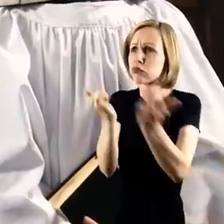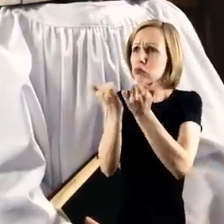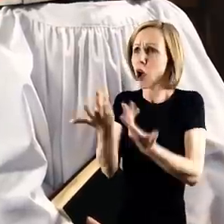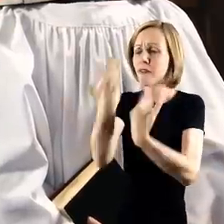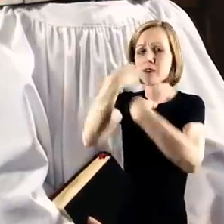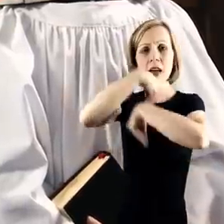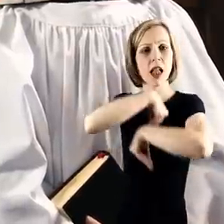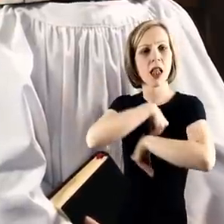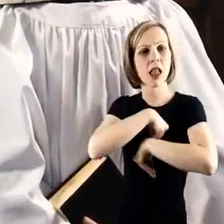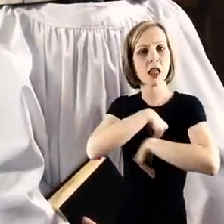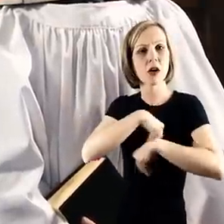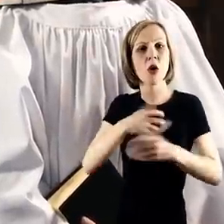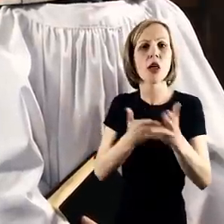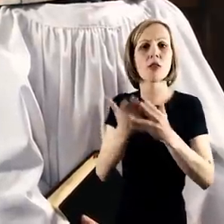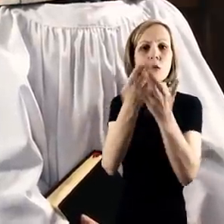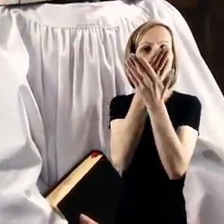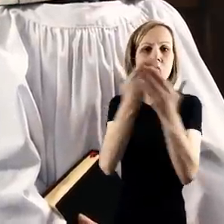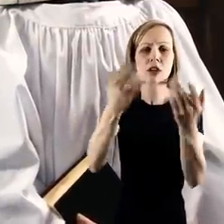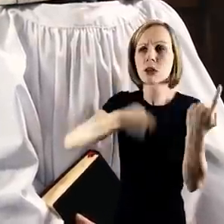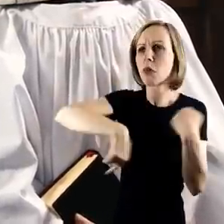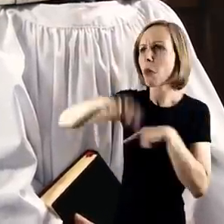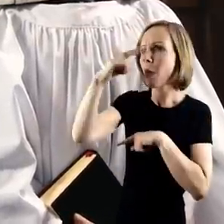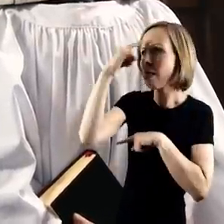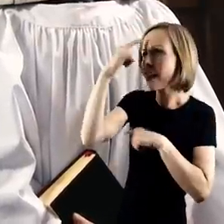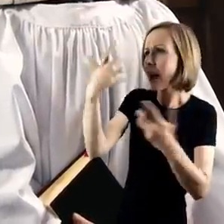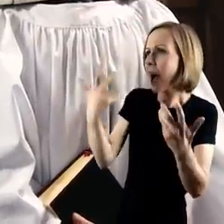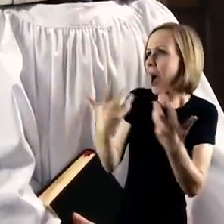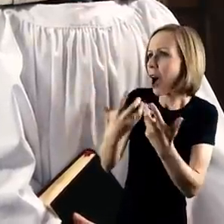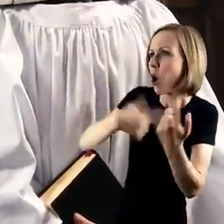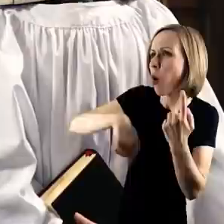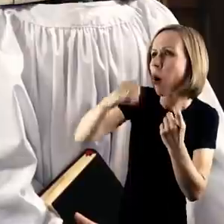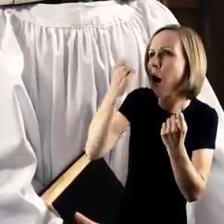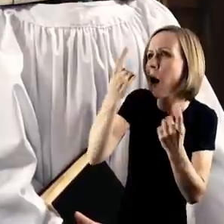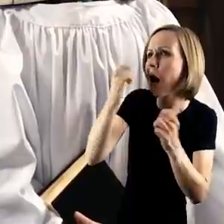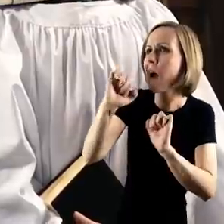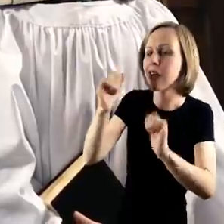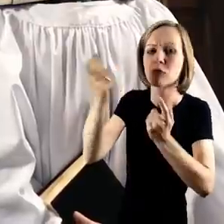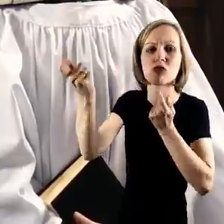God and live as citizens of God's kingdom.